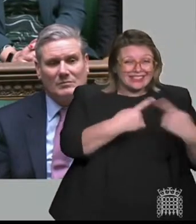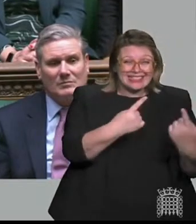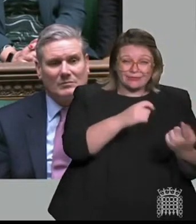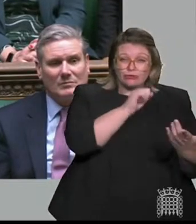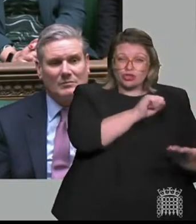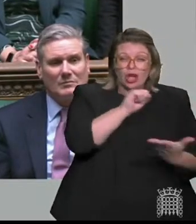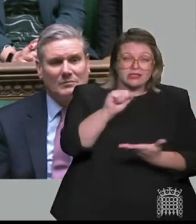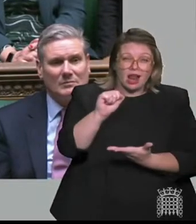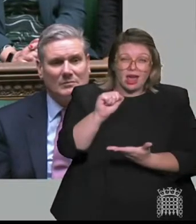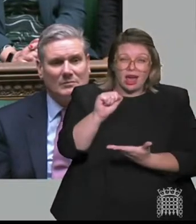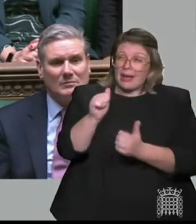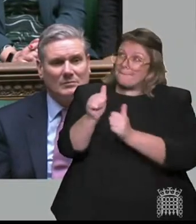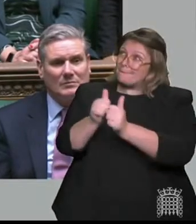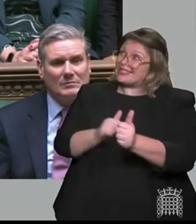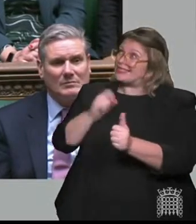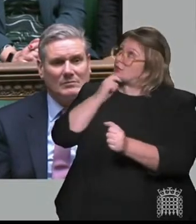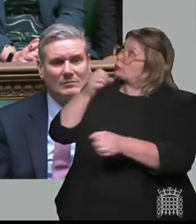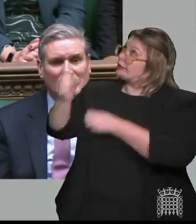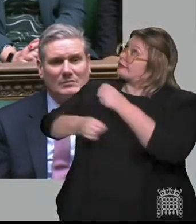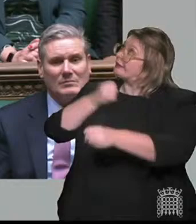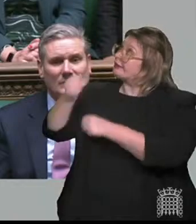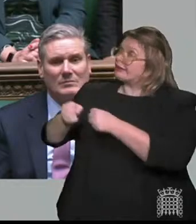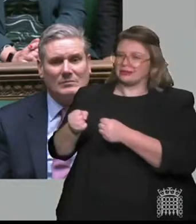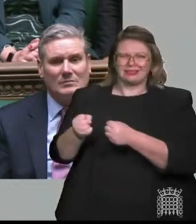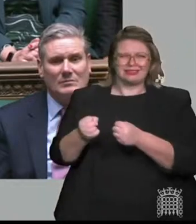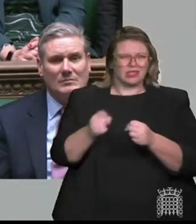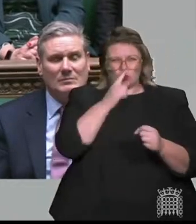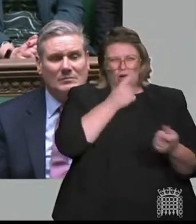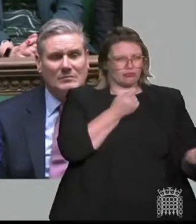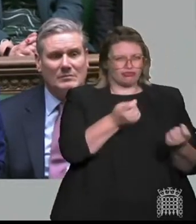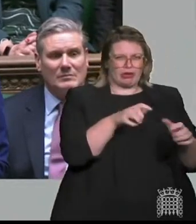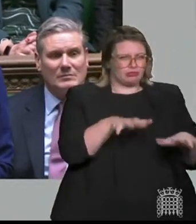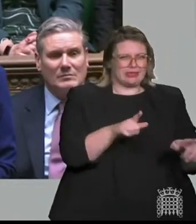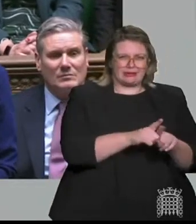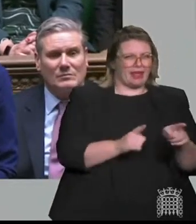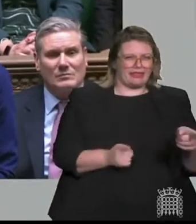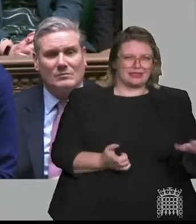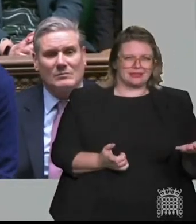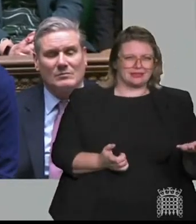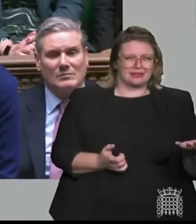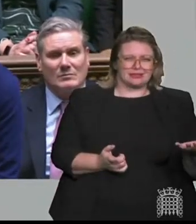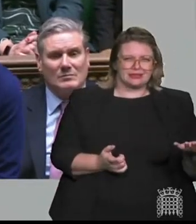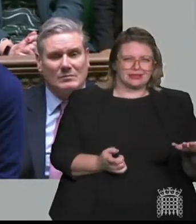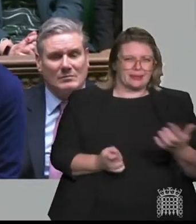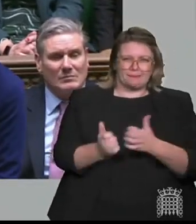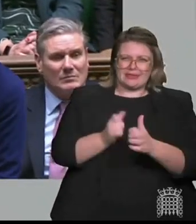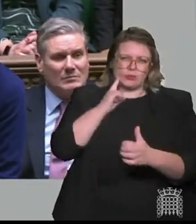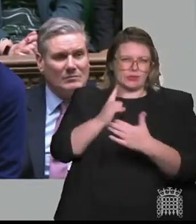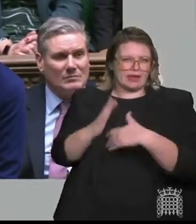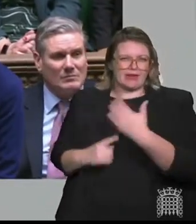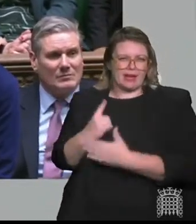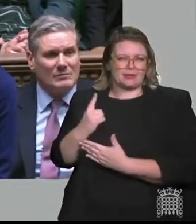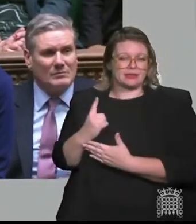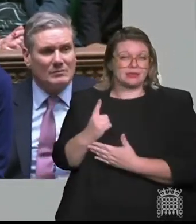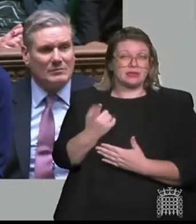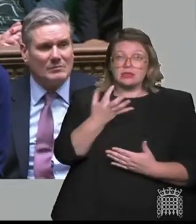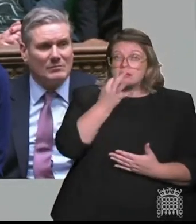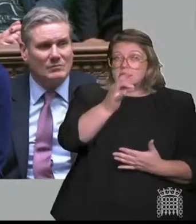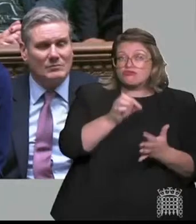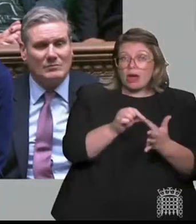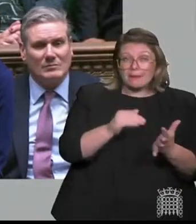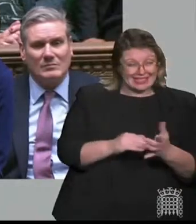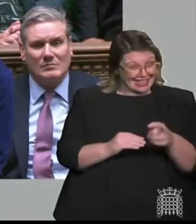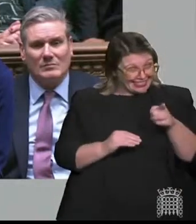You wouldn't run a business like this. And you can't run a country like it either. And the Prime Minister can't even promise that